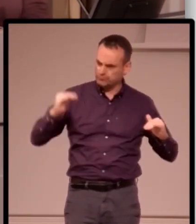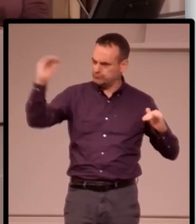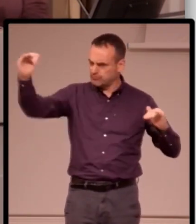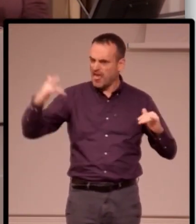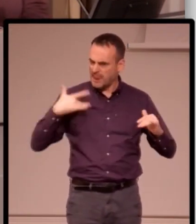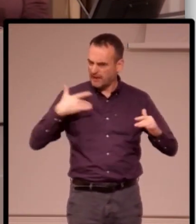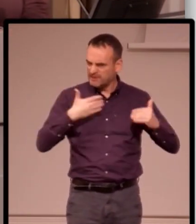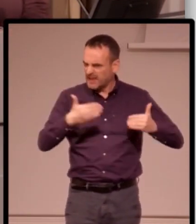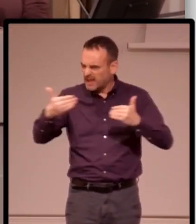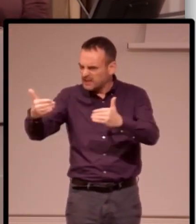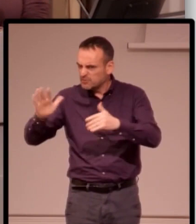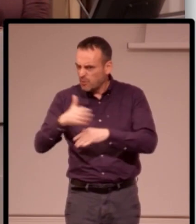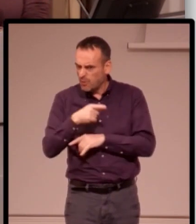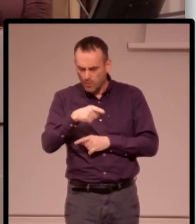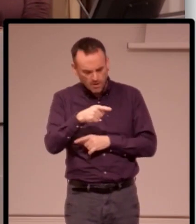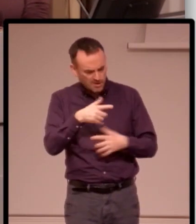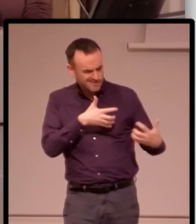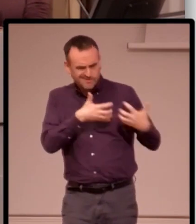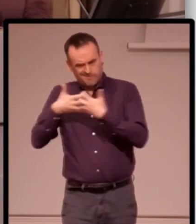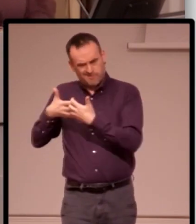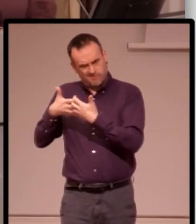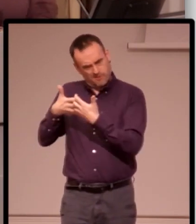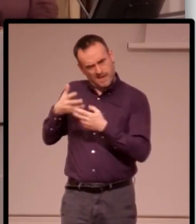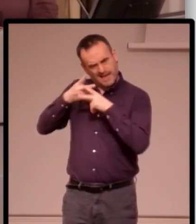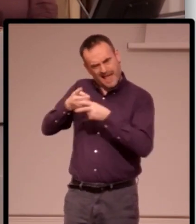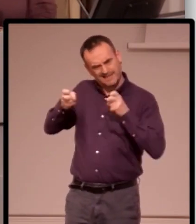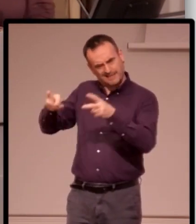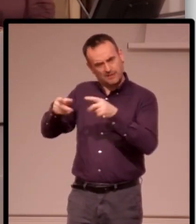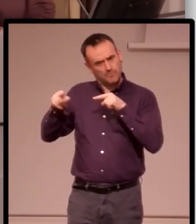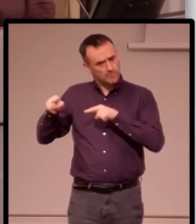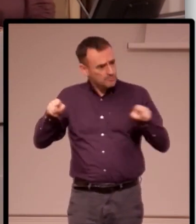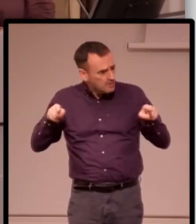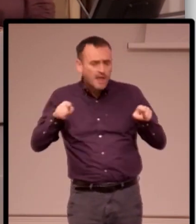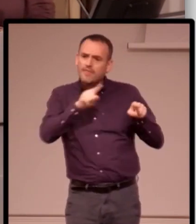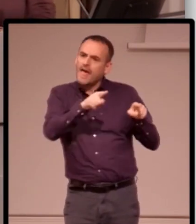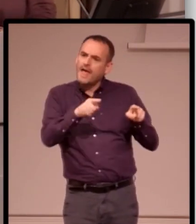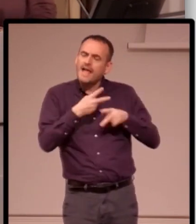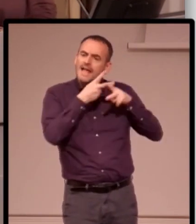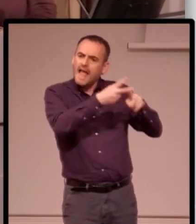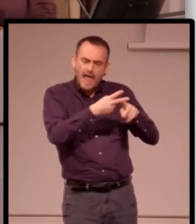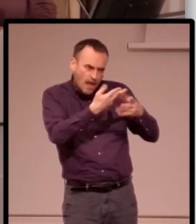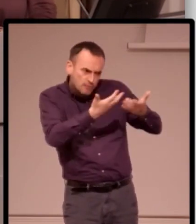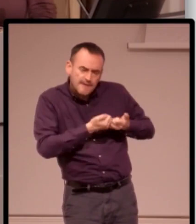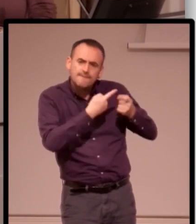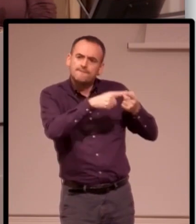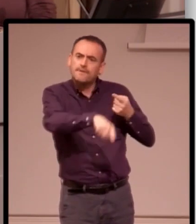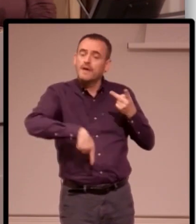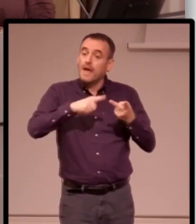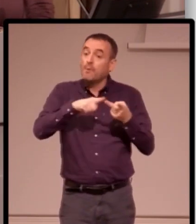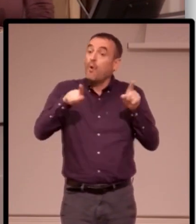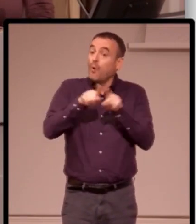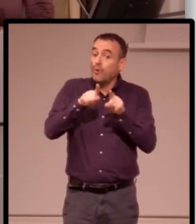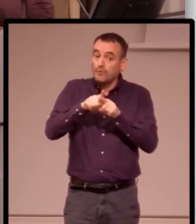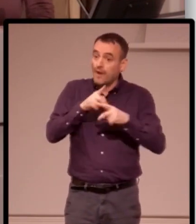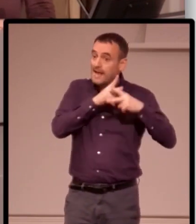stages engage with care systems, both as recipients of care and as providers